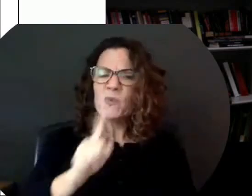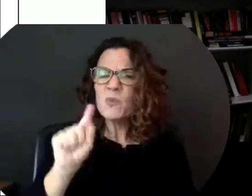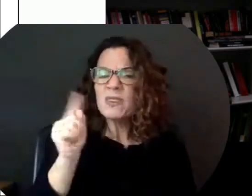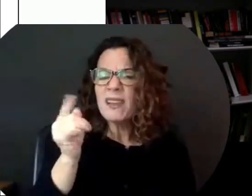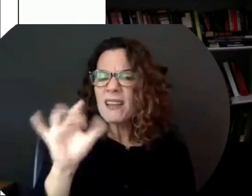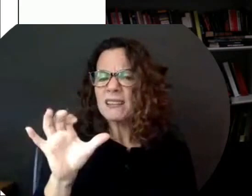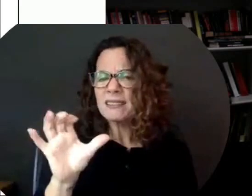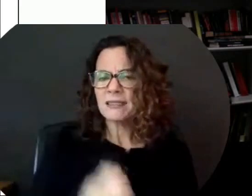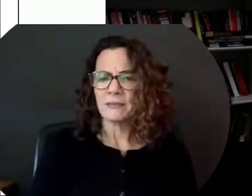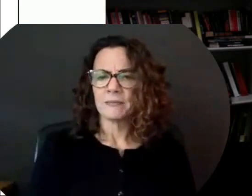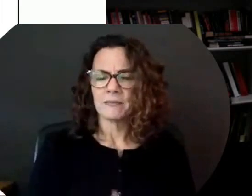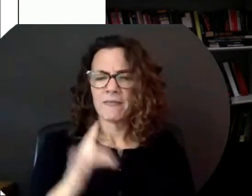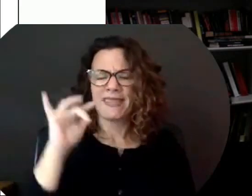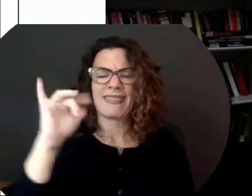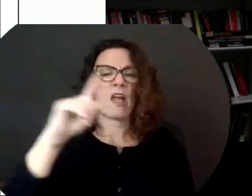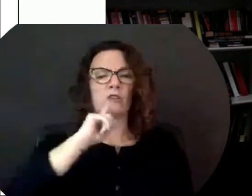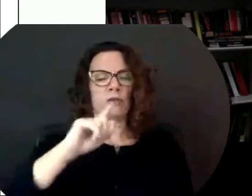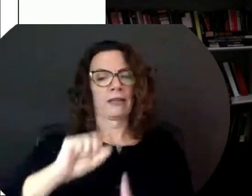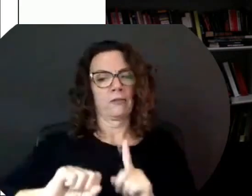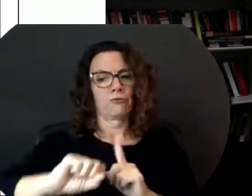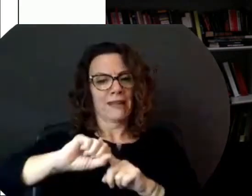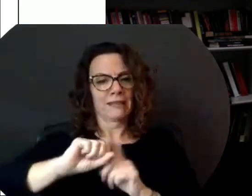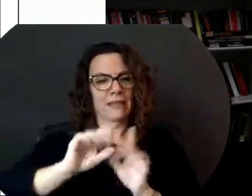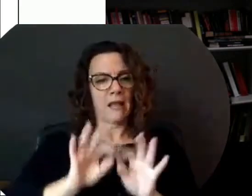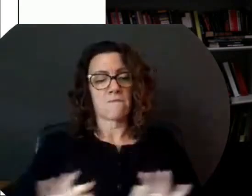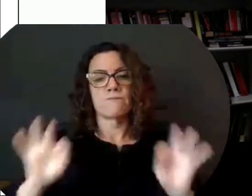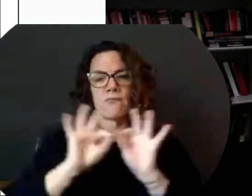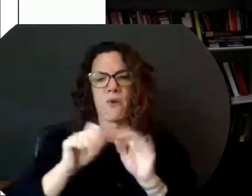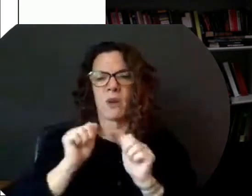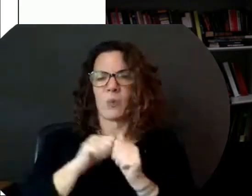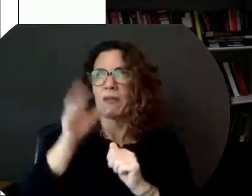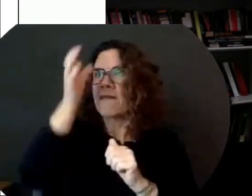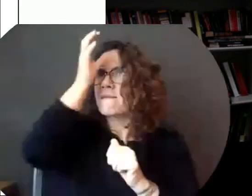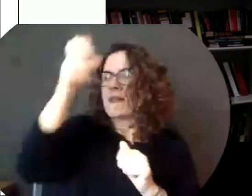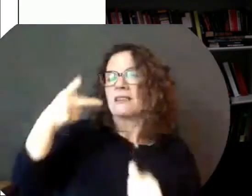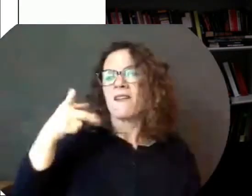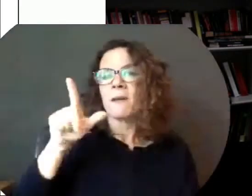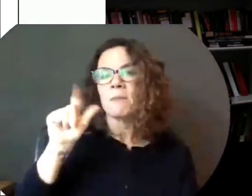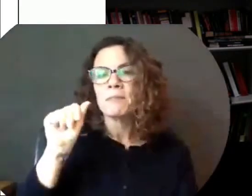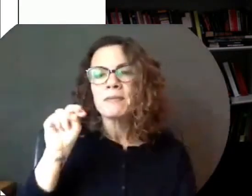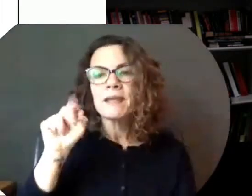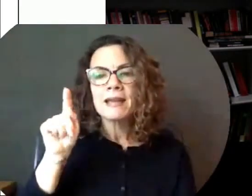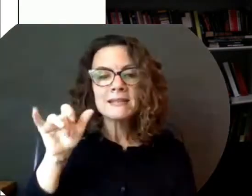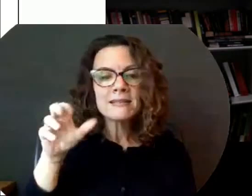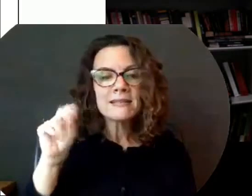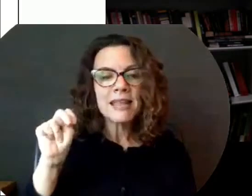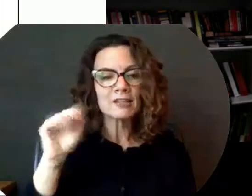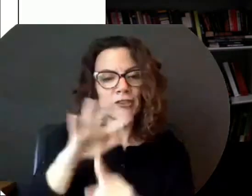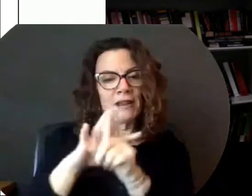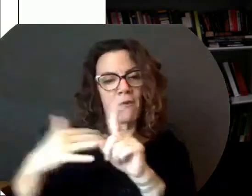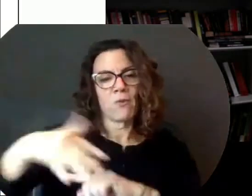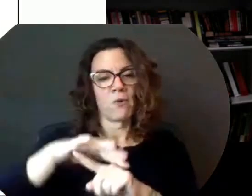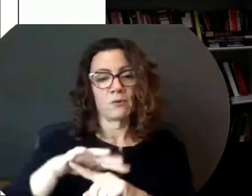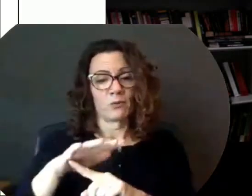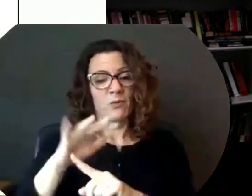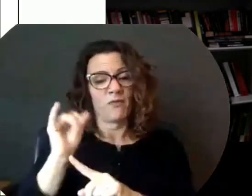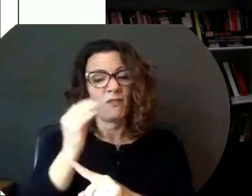plantation enclosures and the kind of food system in which people are forced to work long